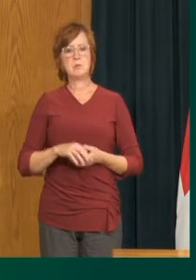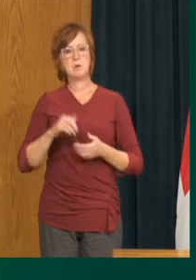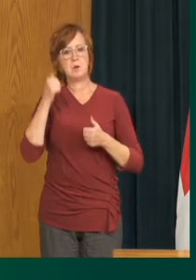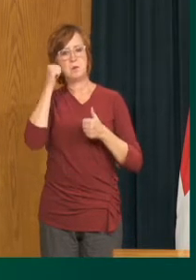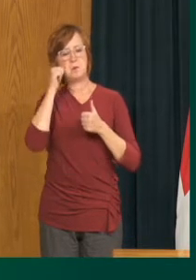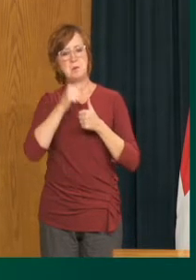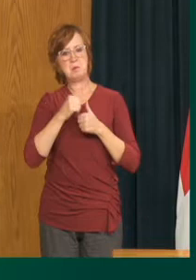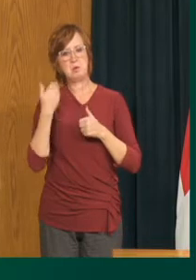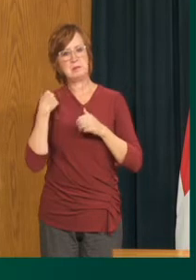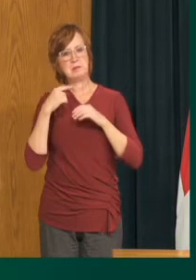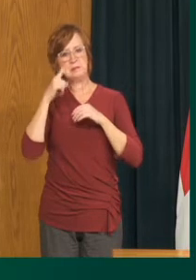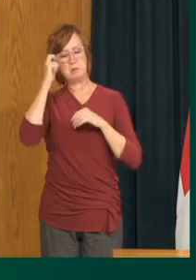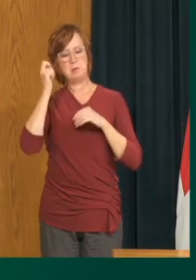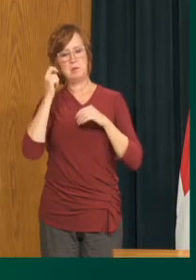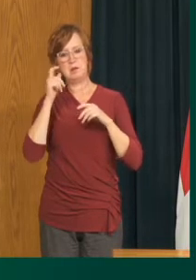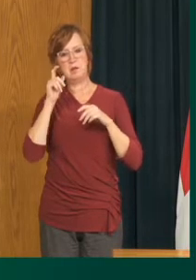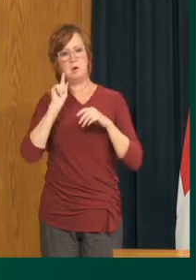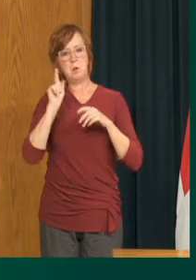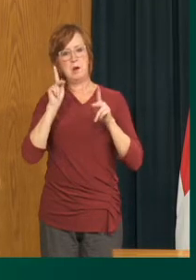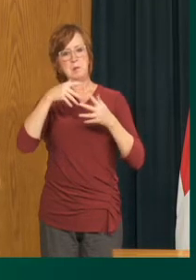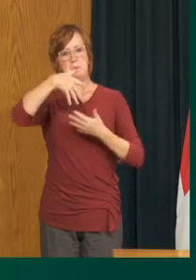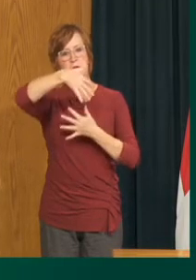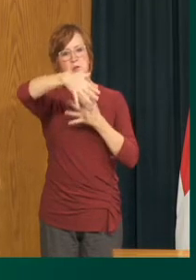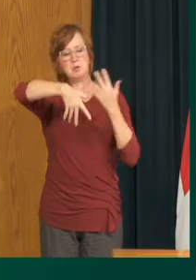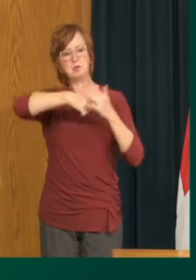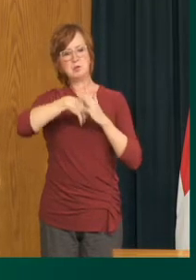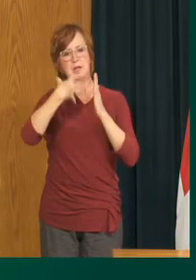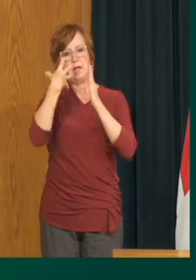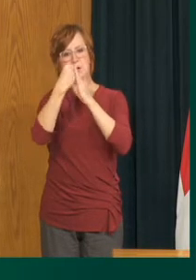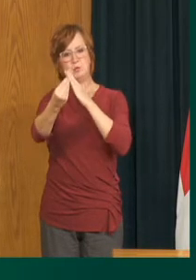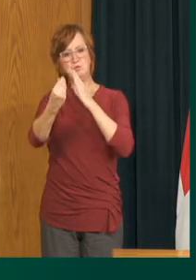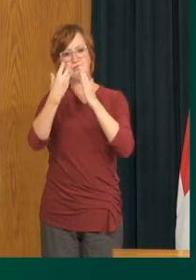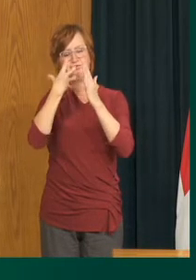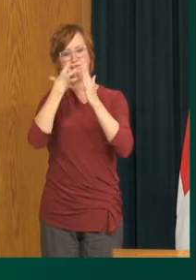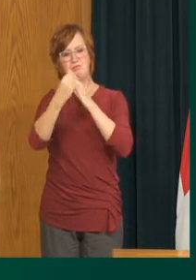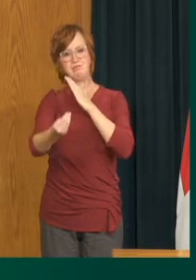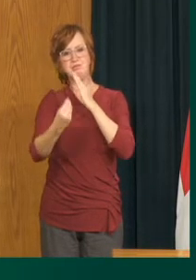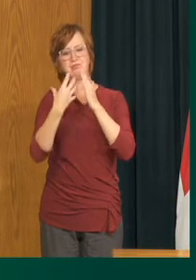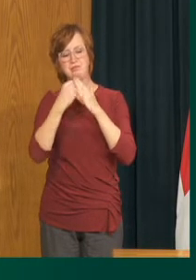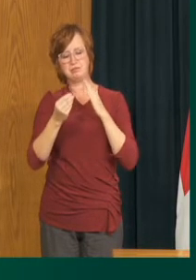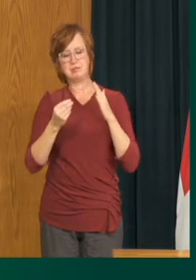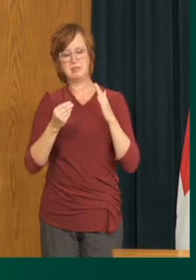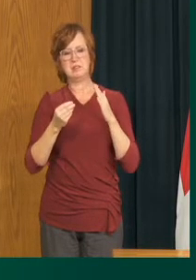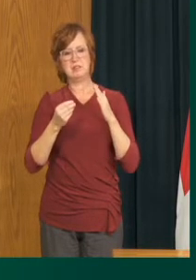margin no longer exists. So I think we need to be really cautious going forward, and I think this is a cautionary tale